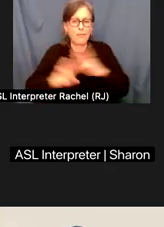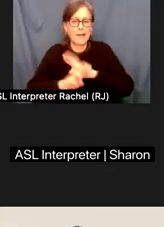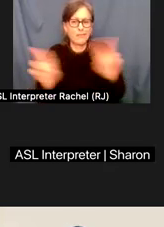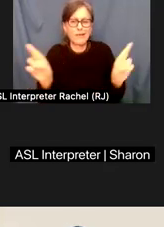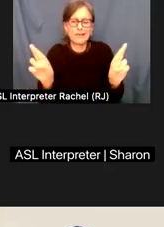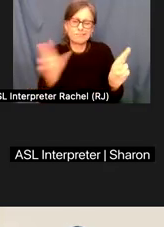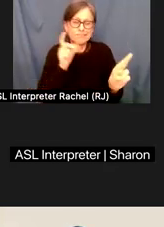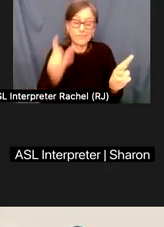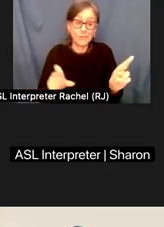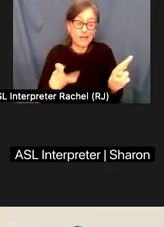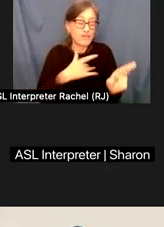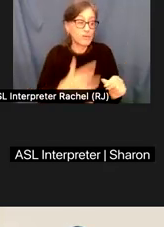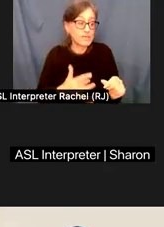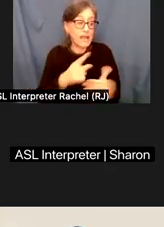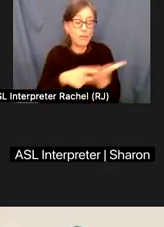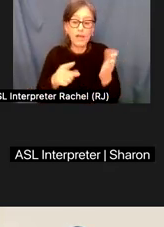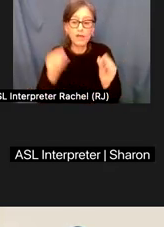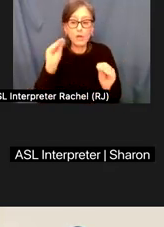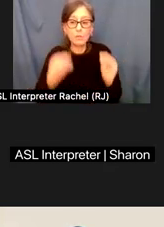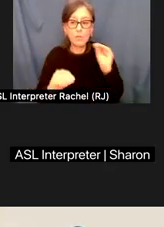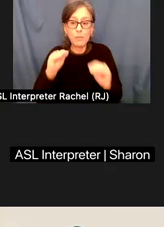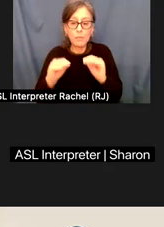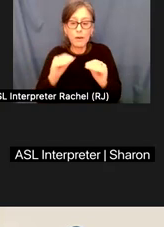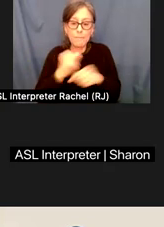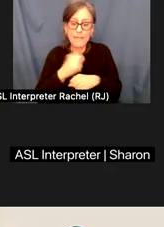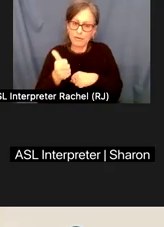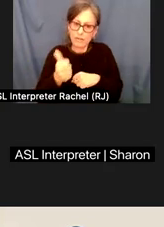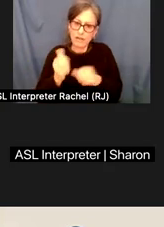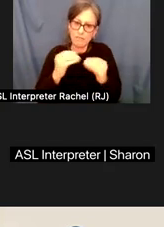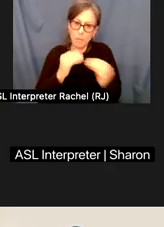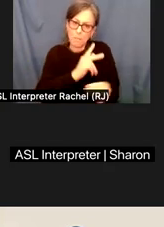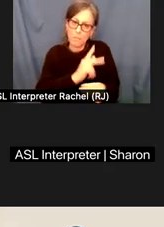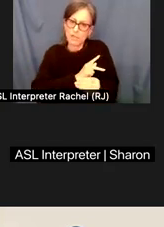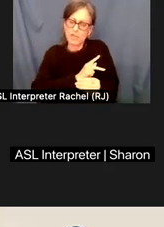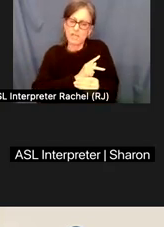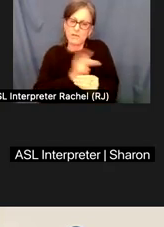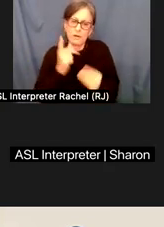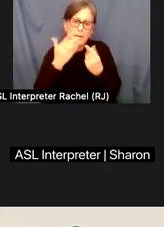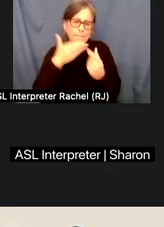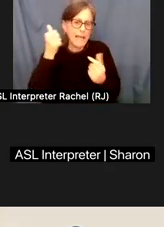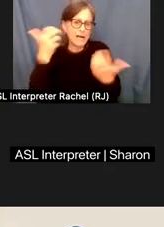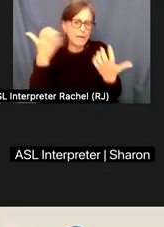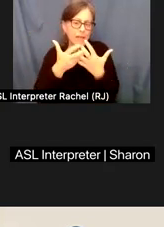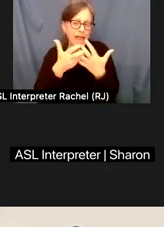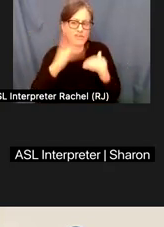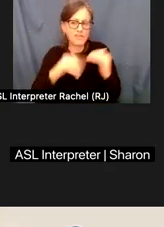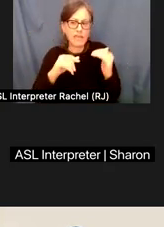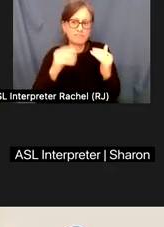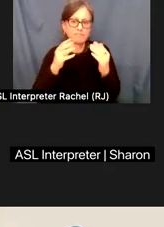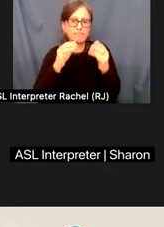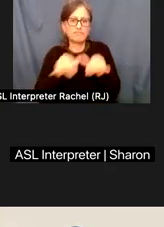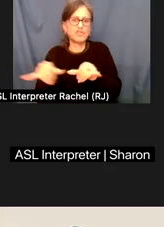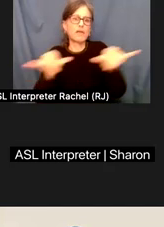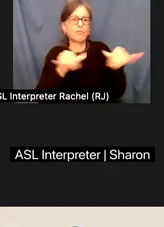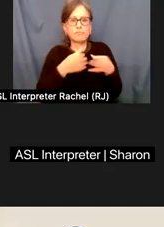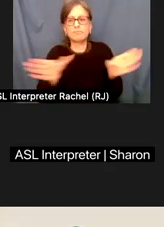fact, often what you customize and personalize may be more effective than what you might buy off the shelf. And if you do buy